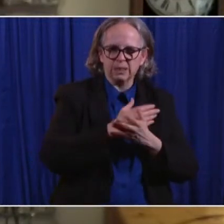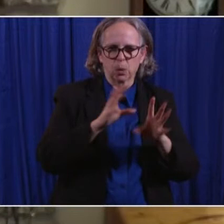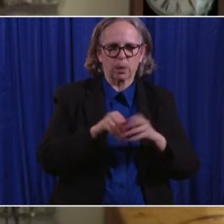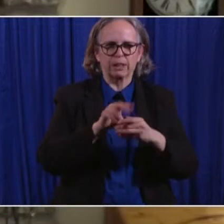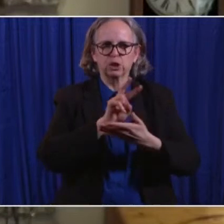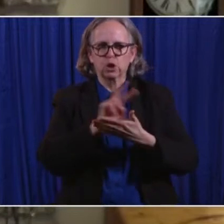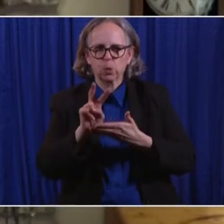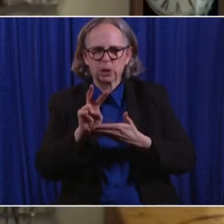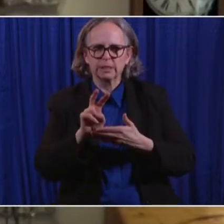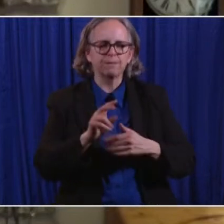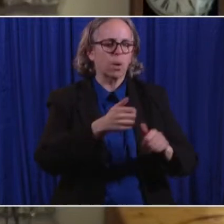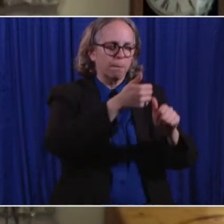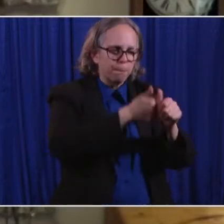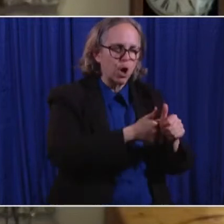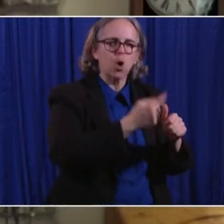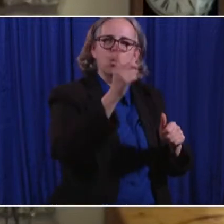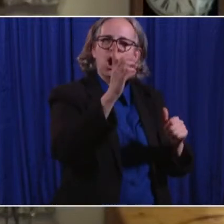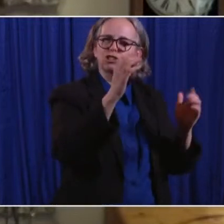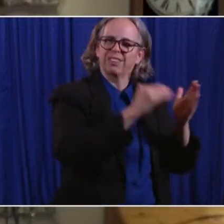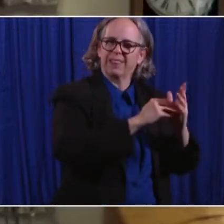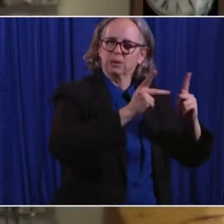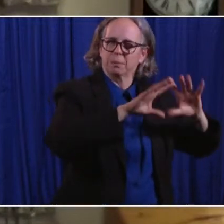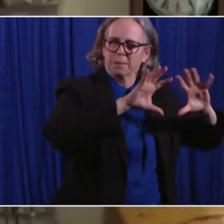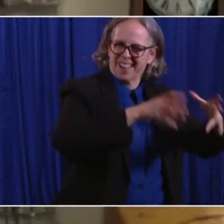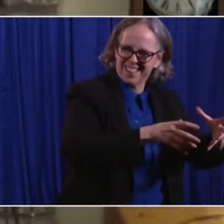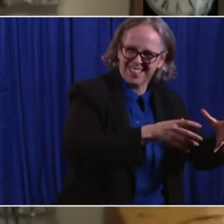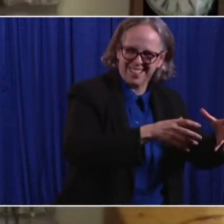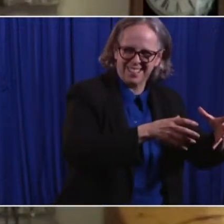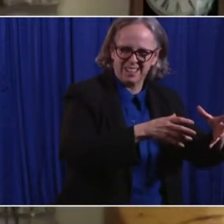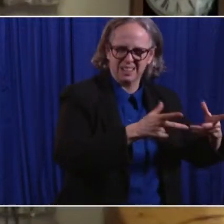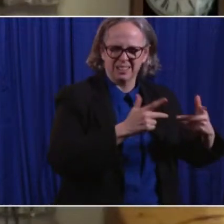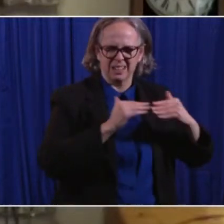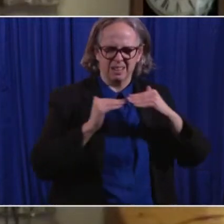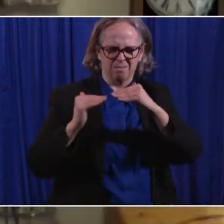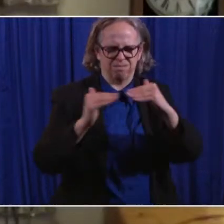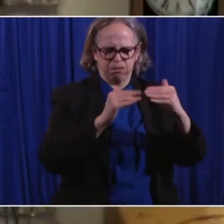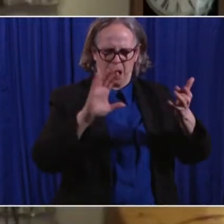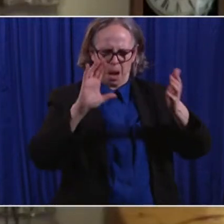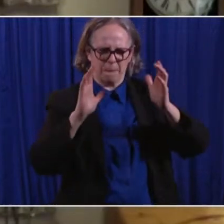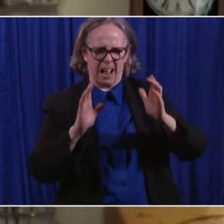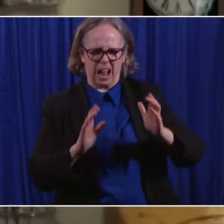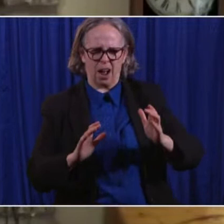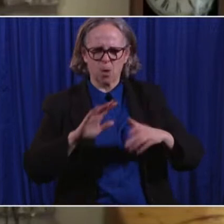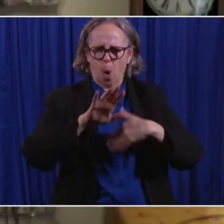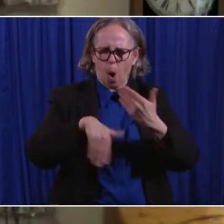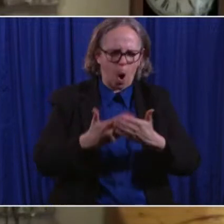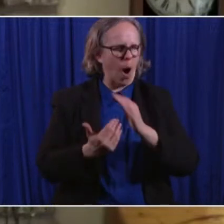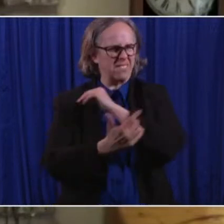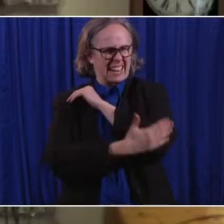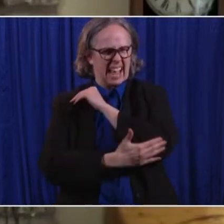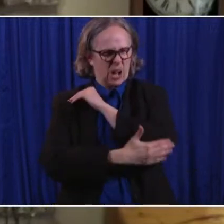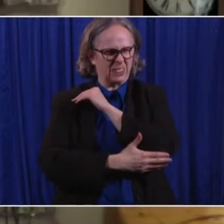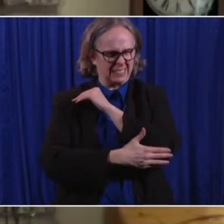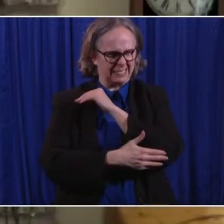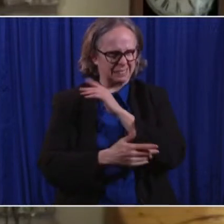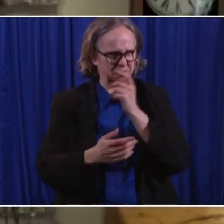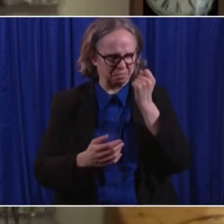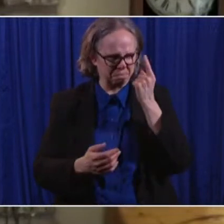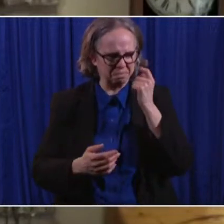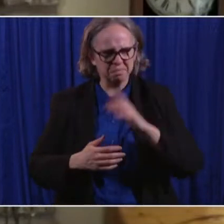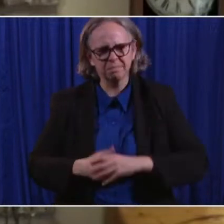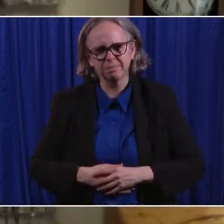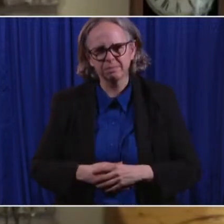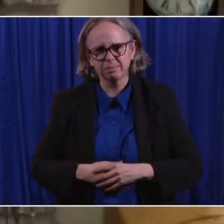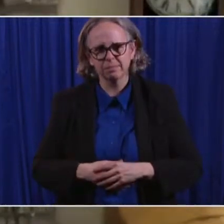100,000 population. So it evens everybody out, and then we can take a look at that. And if you recall, we set the